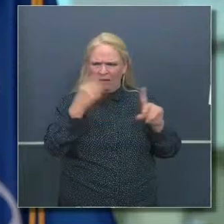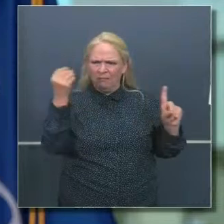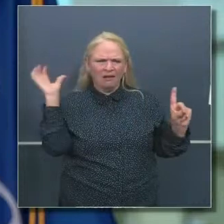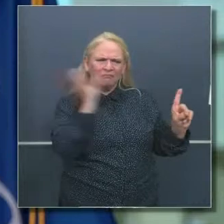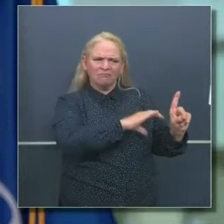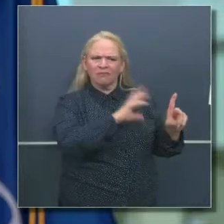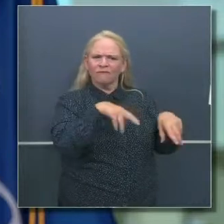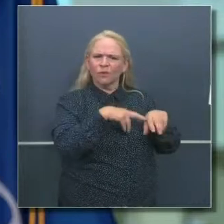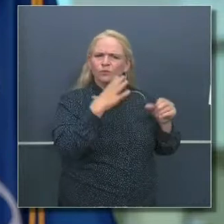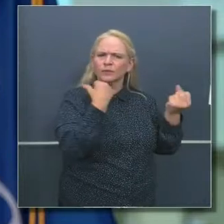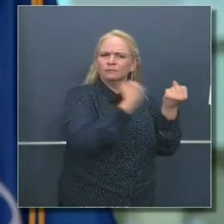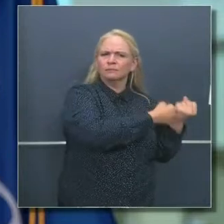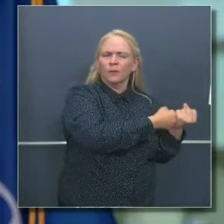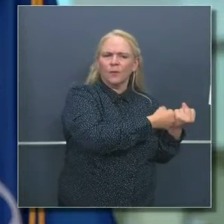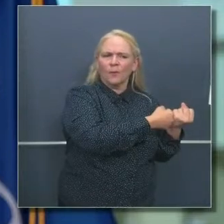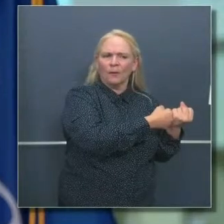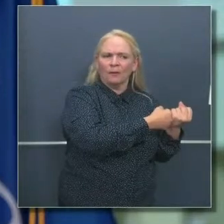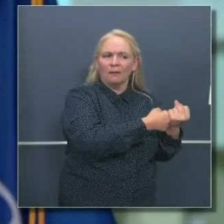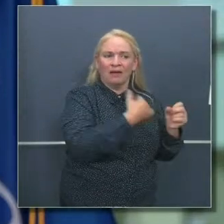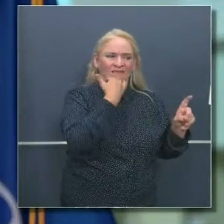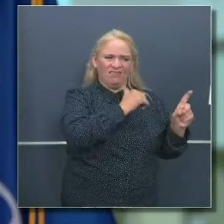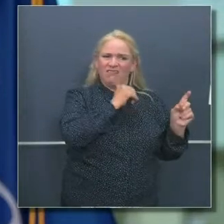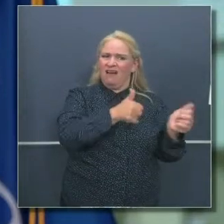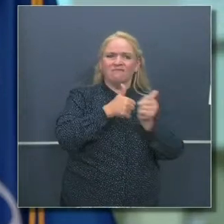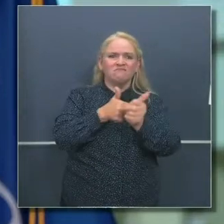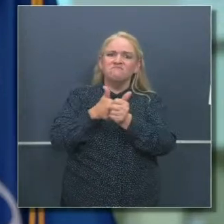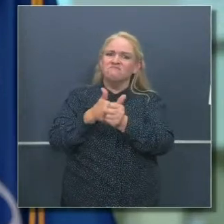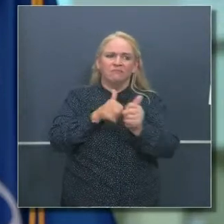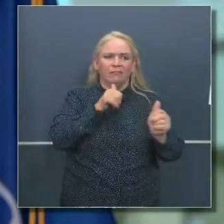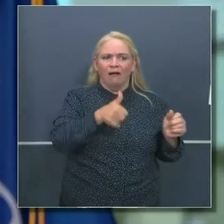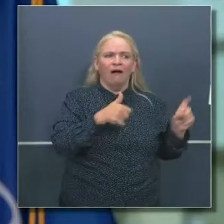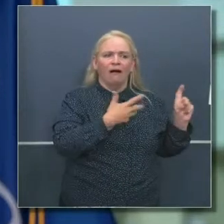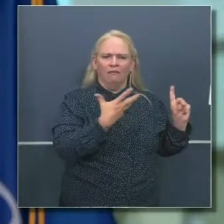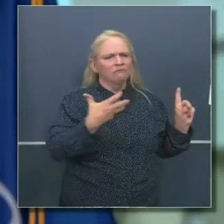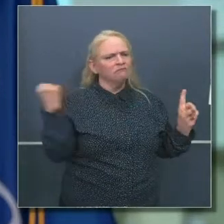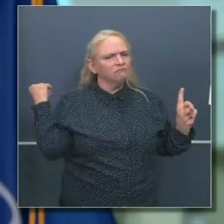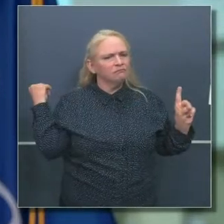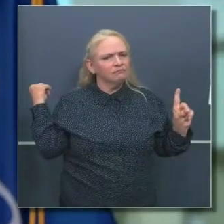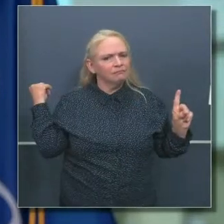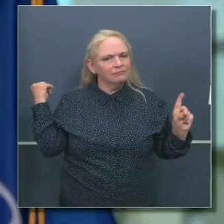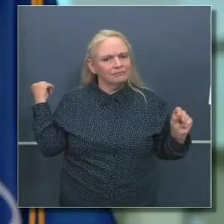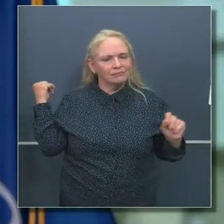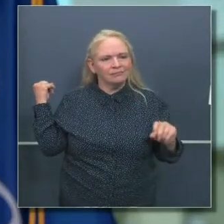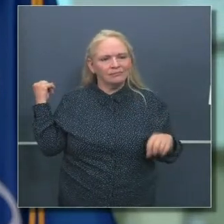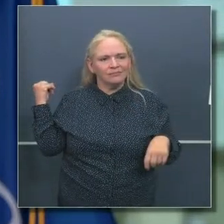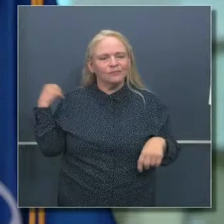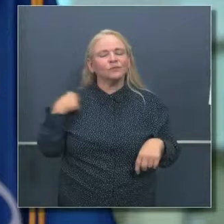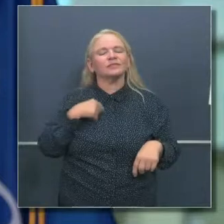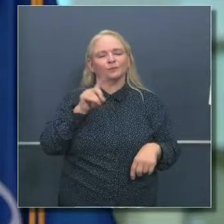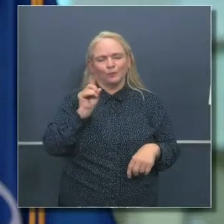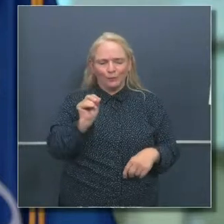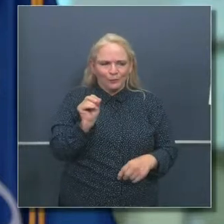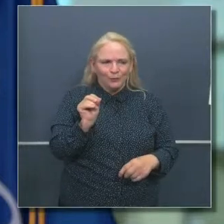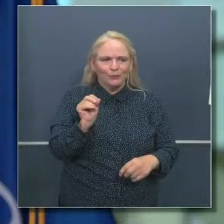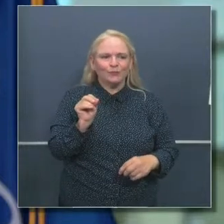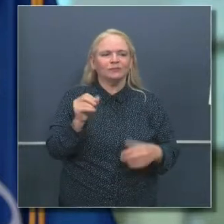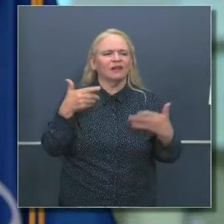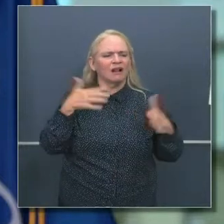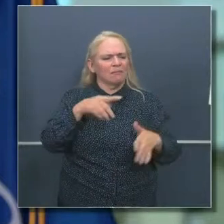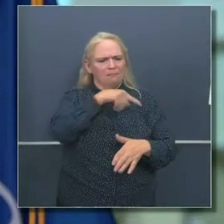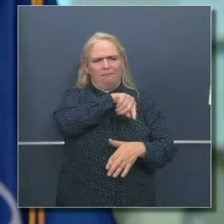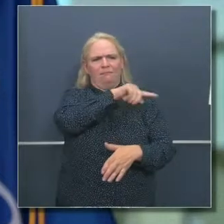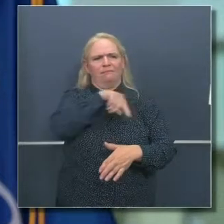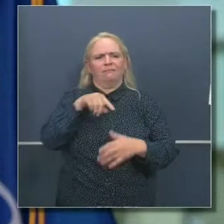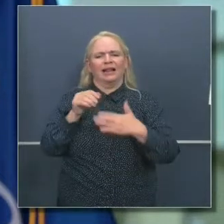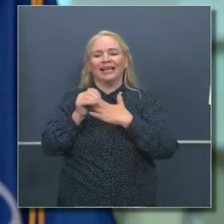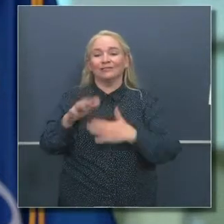campaign. And we look to local elected officials, local county officials, local sheriffs, local police officers,